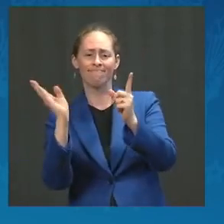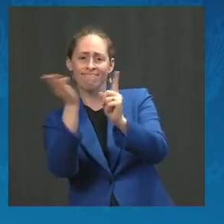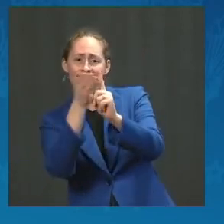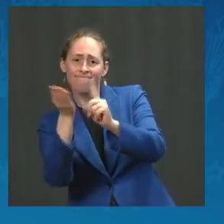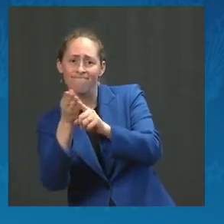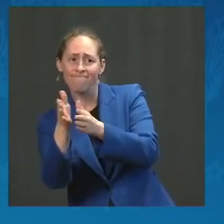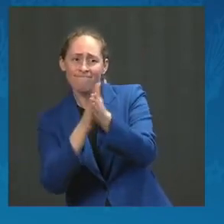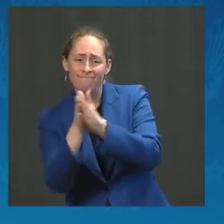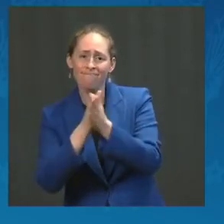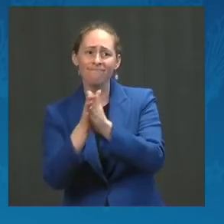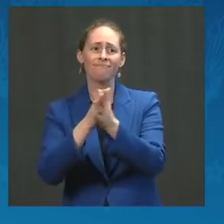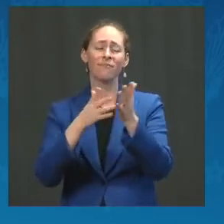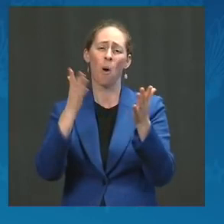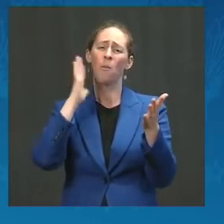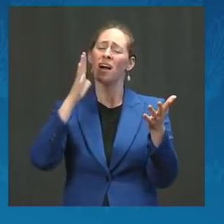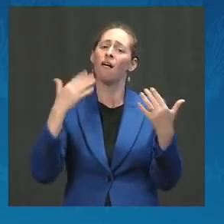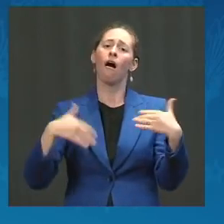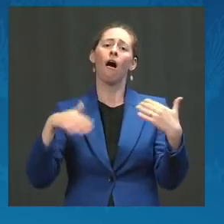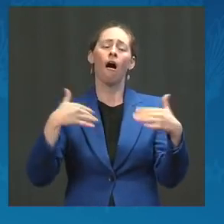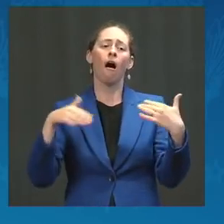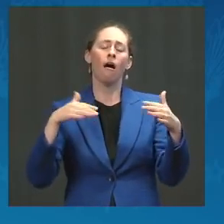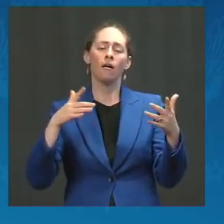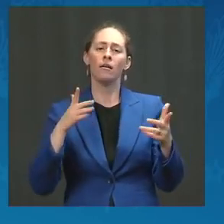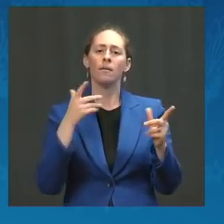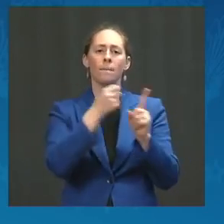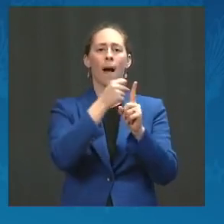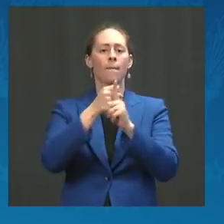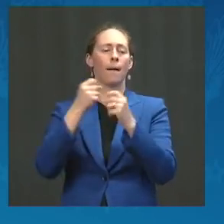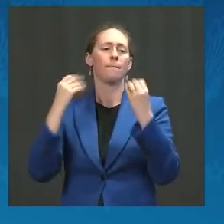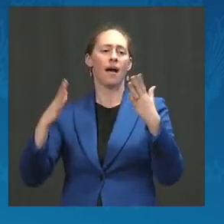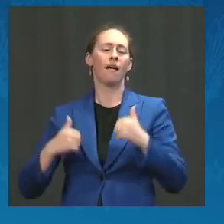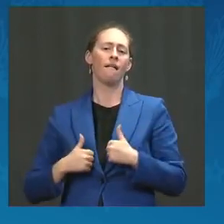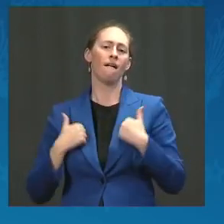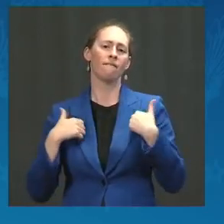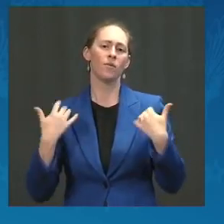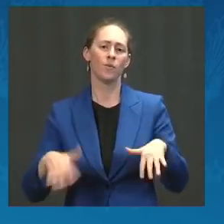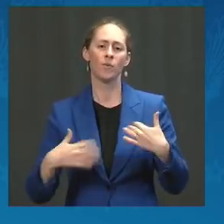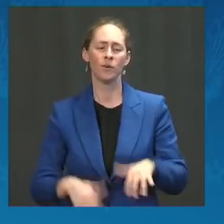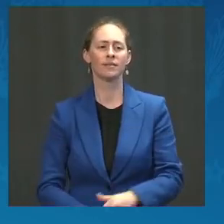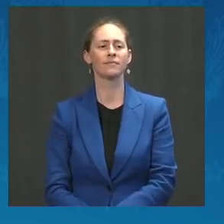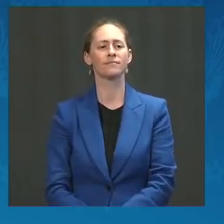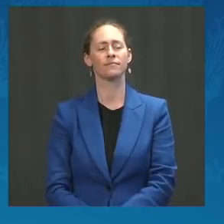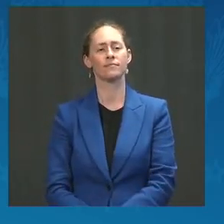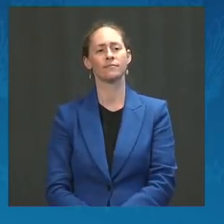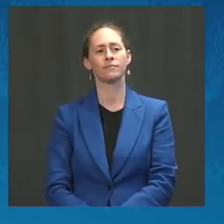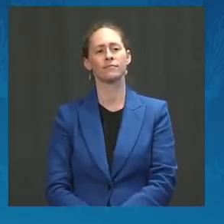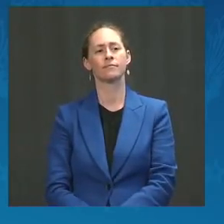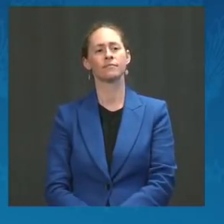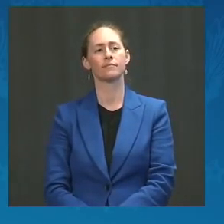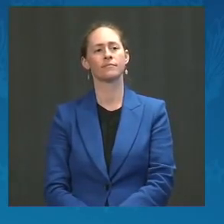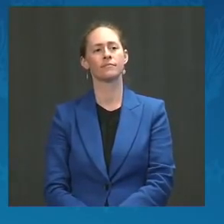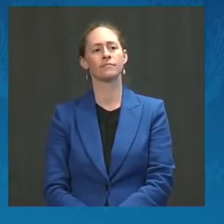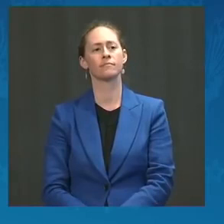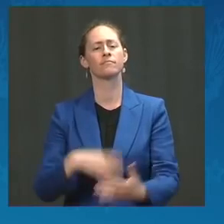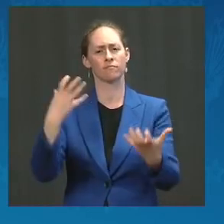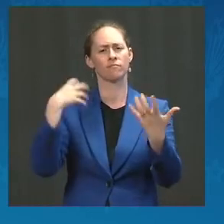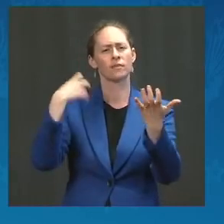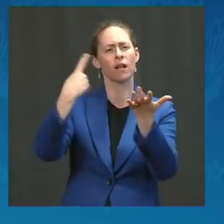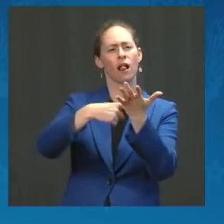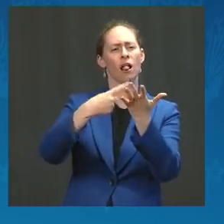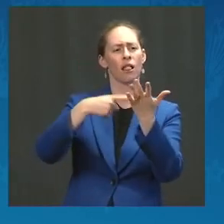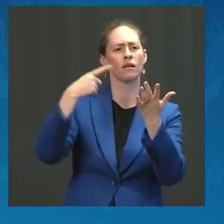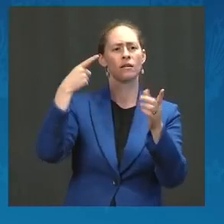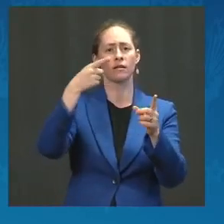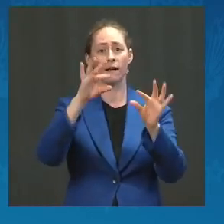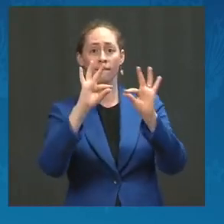lives. I also want to speak to families with children in school. We can and we must